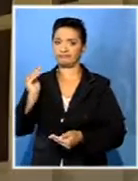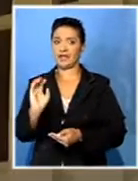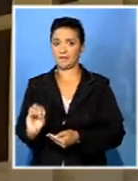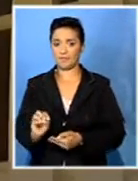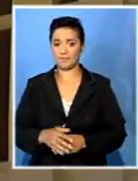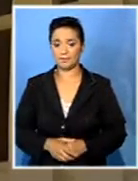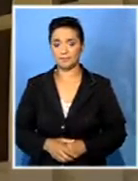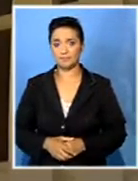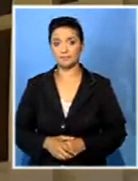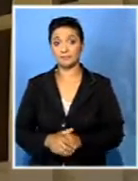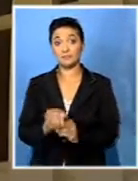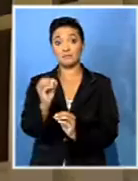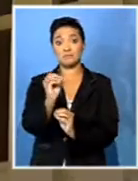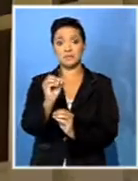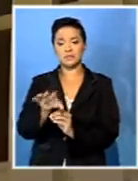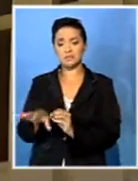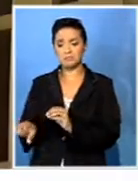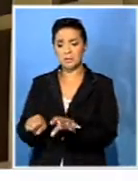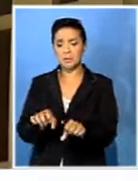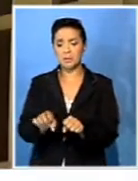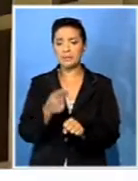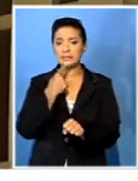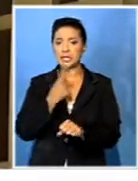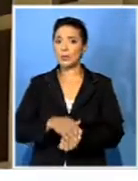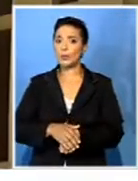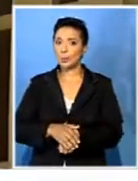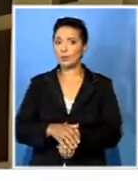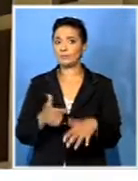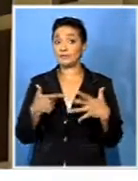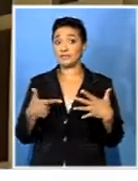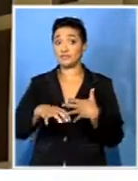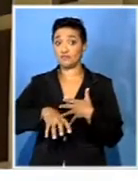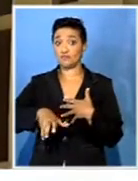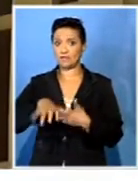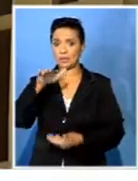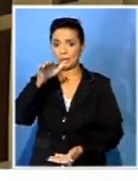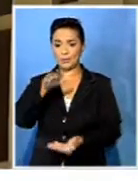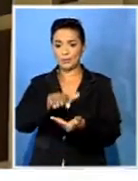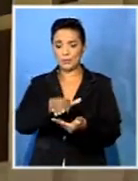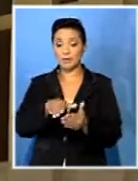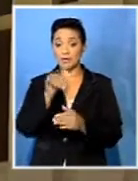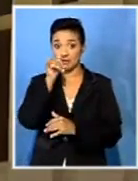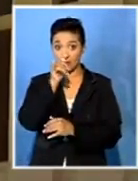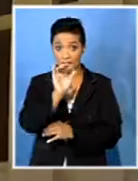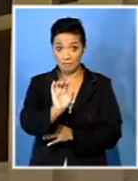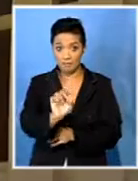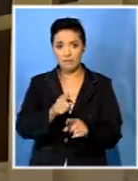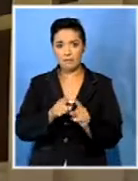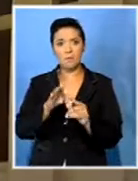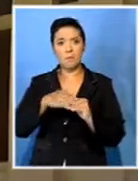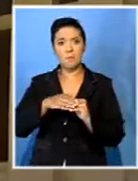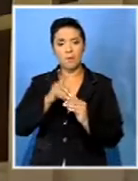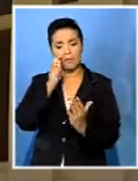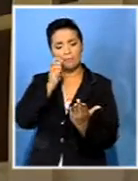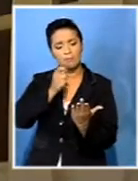While the percentages may show a marginal decrease in the reported crime category, a closer inspection